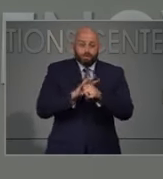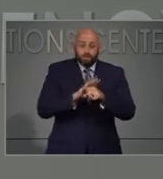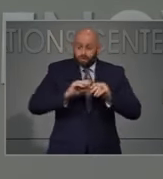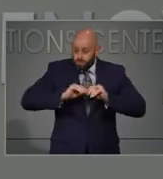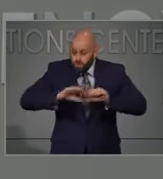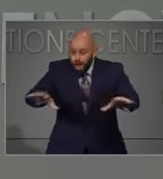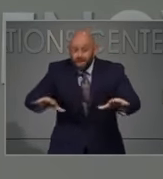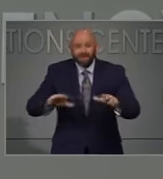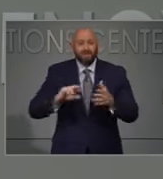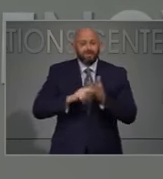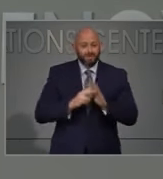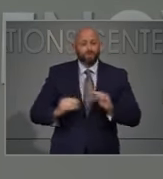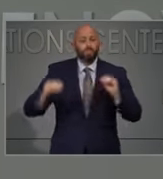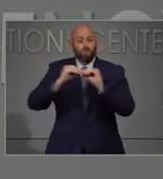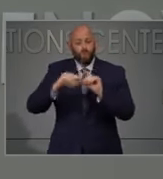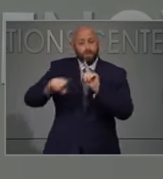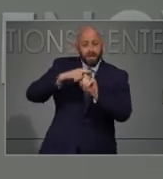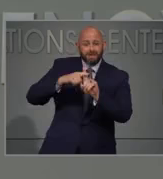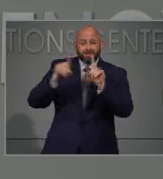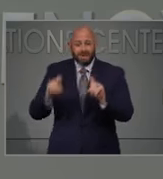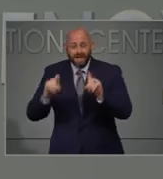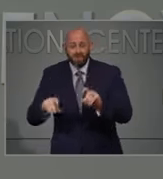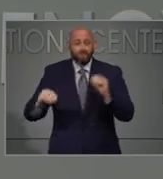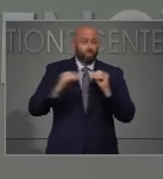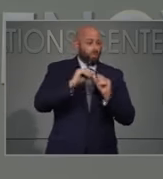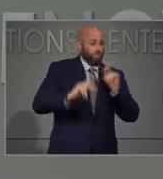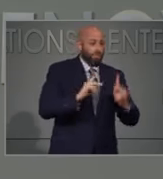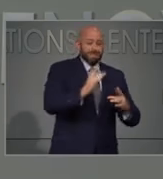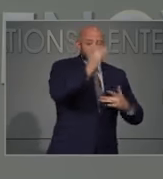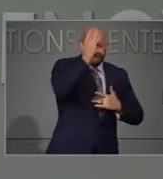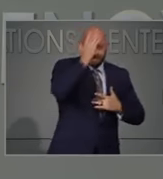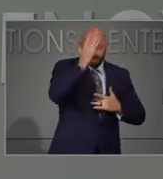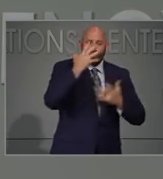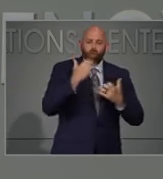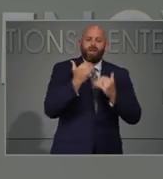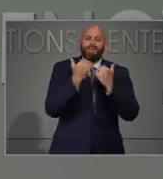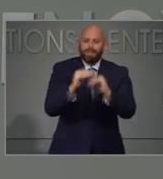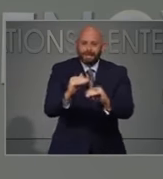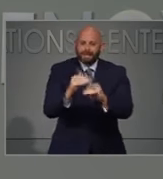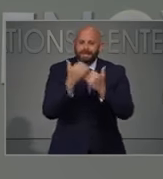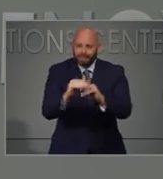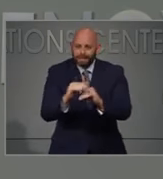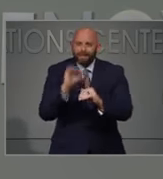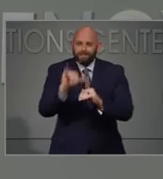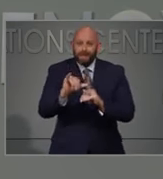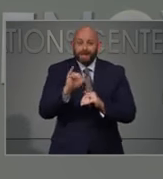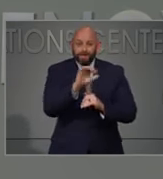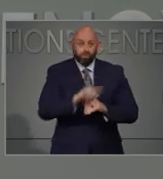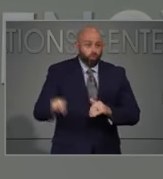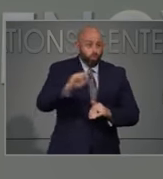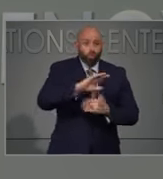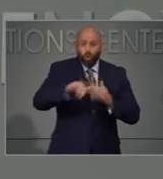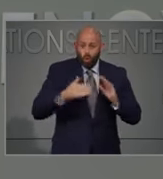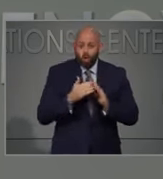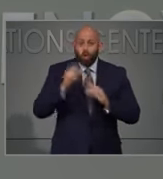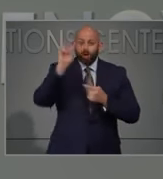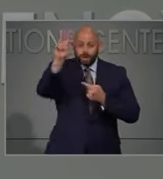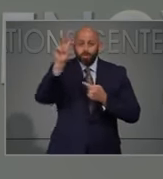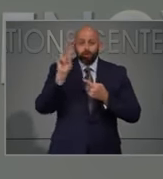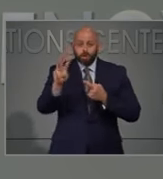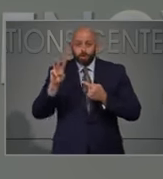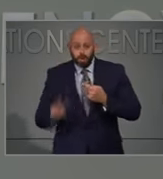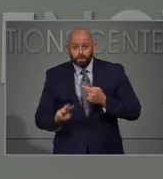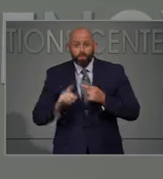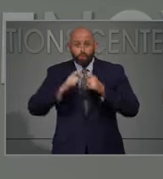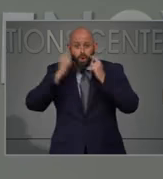that need to be contacted. So again, I think if we all do our part, the wear, wait, wash, and we are doing all that we